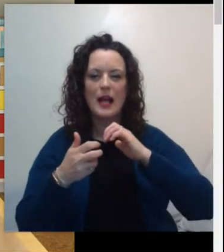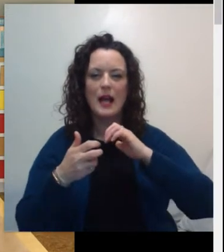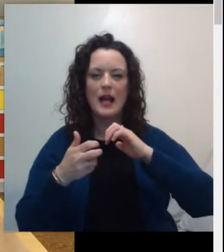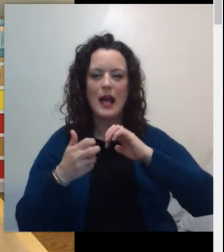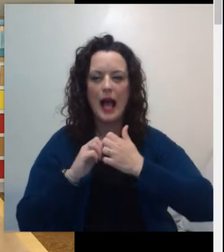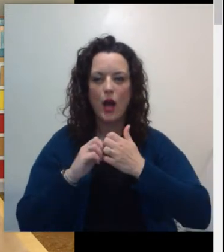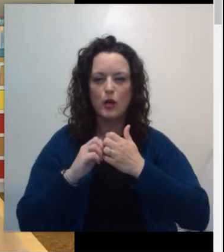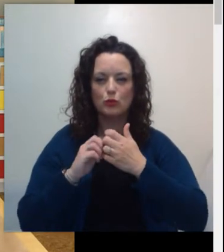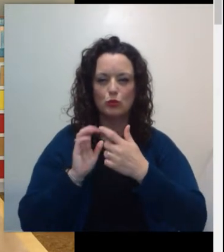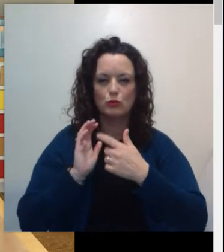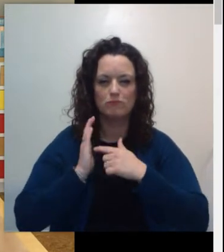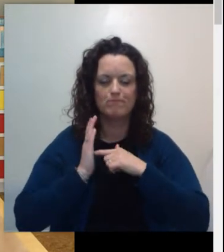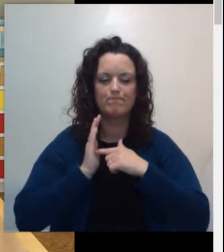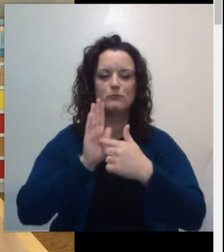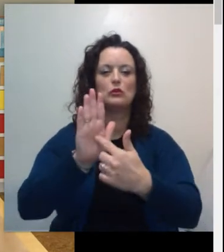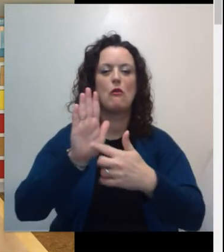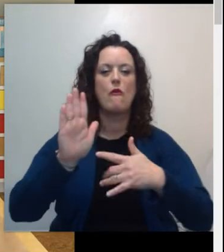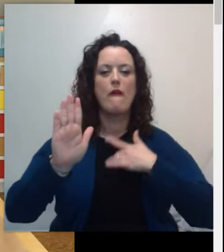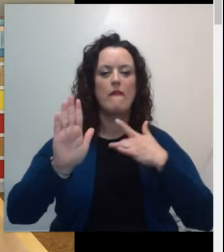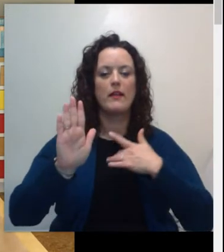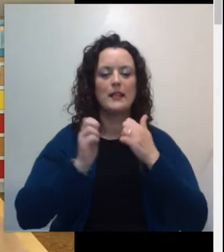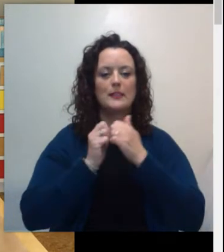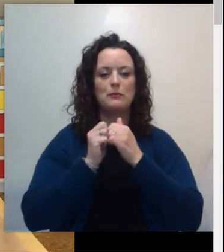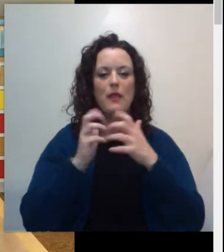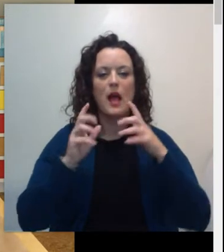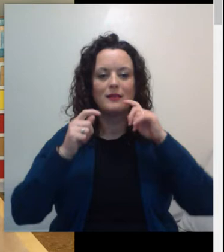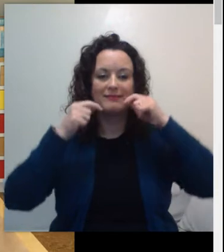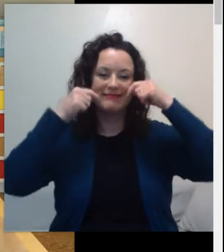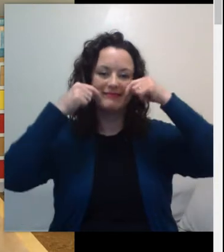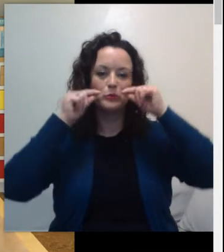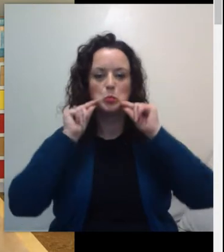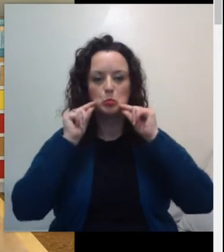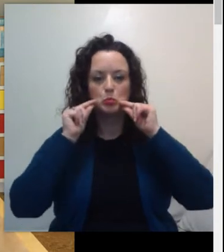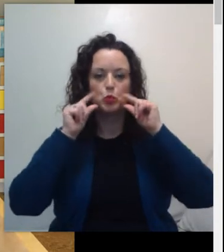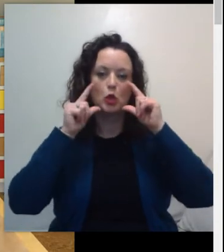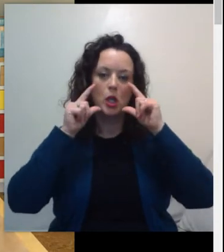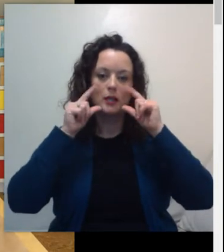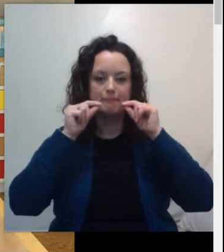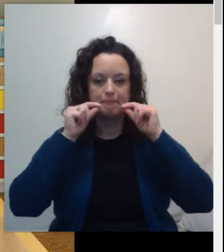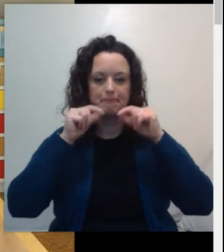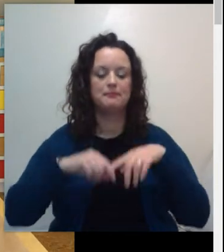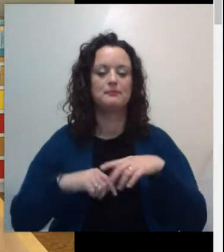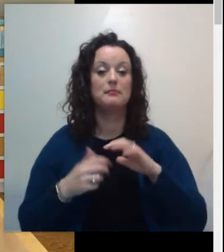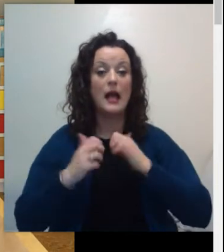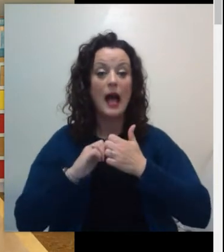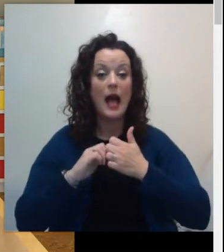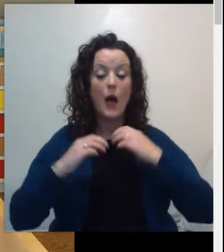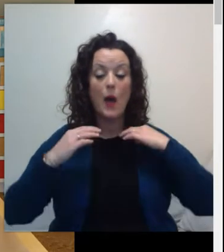feelings without opening their mouths. And the way I did that was with body